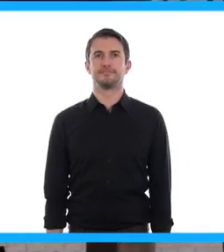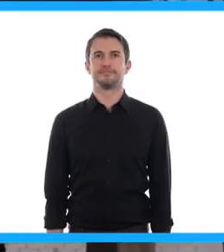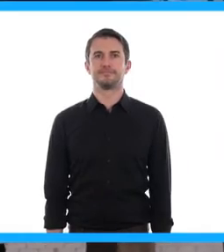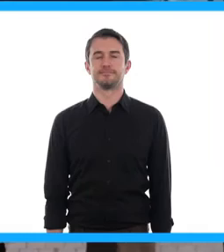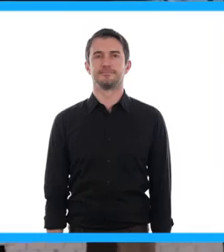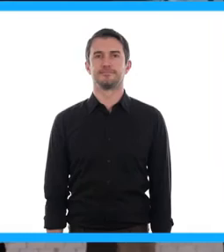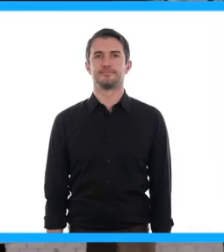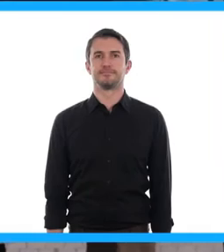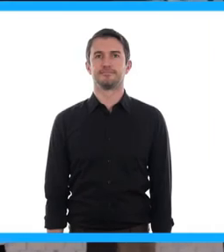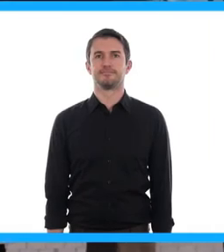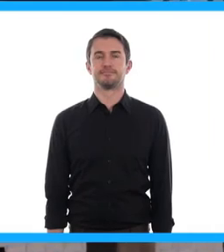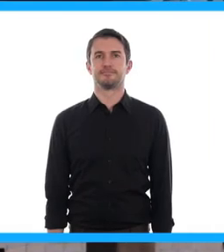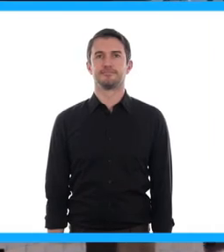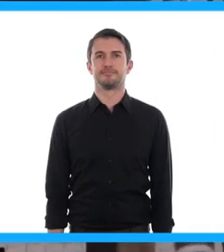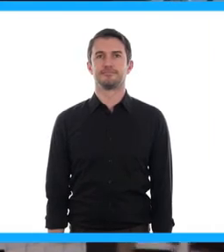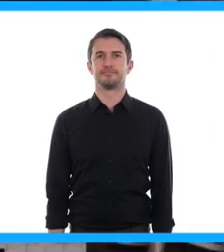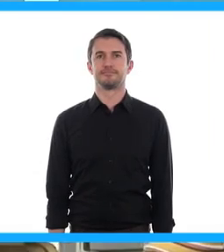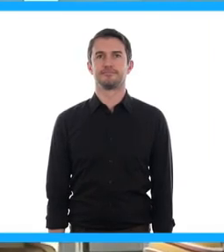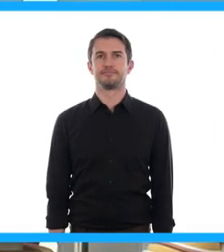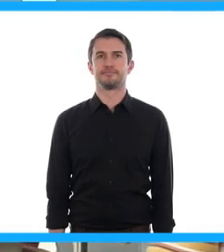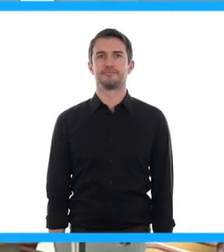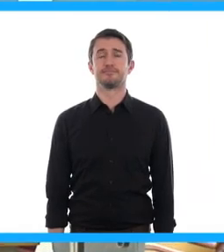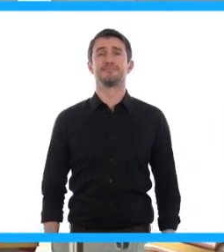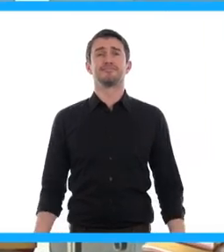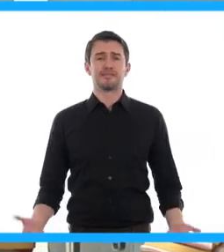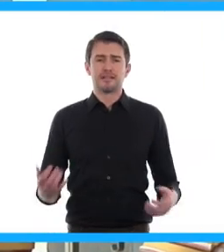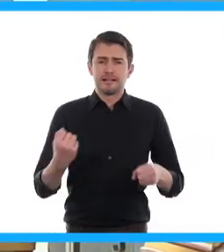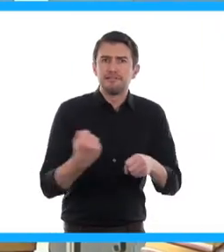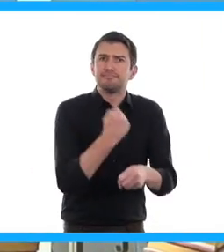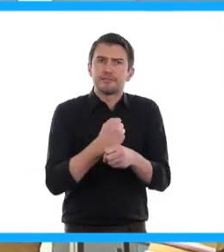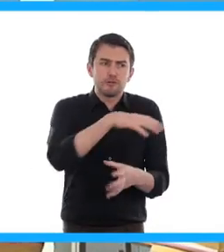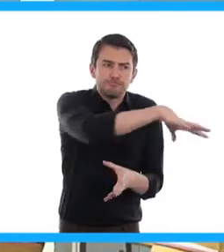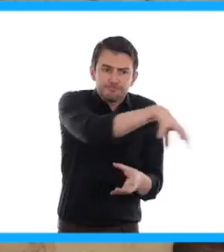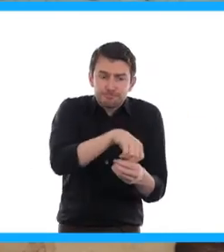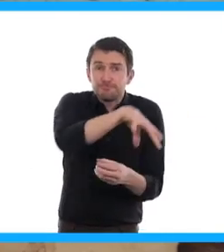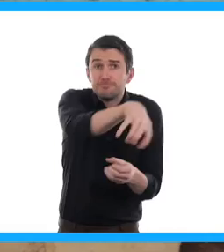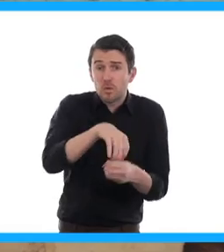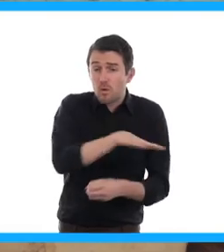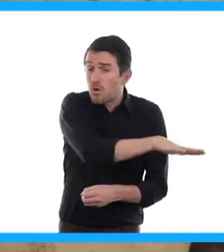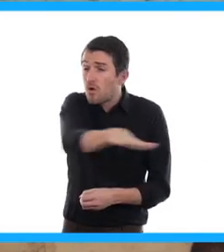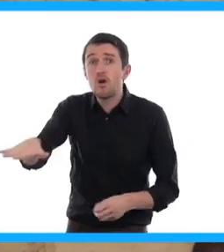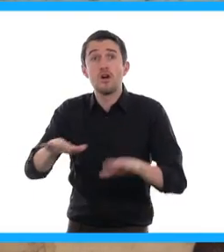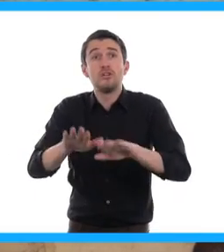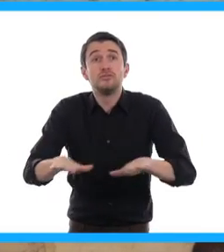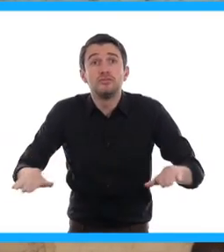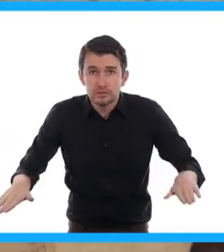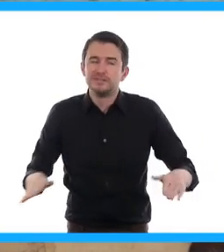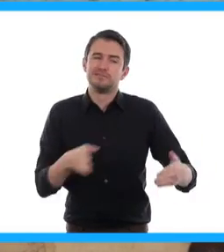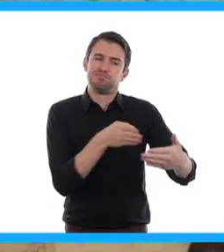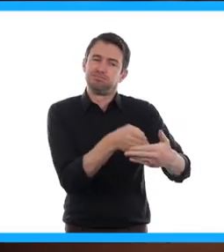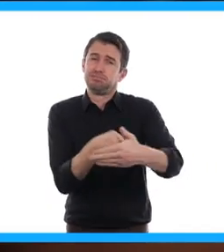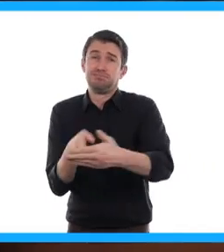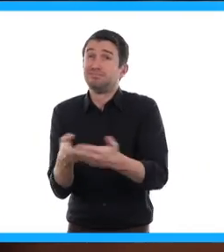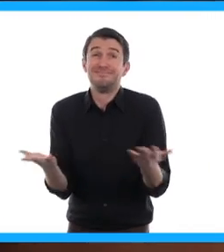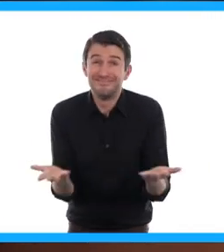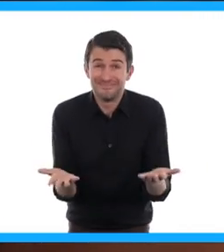Efforts to include these excluded children have been impeded by a shortage of sound data on the lives of children